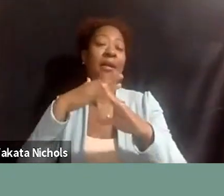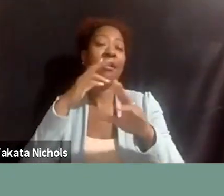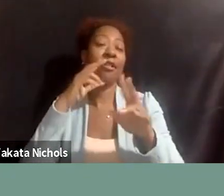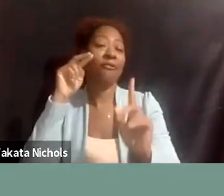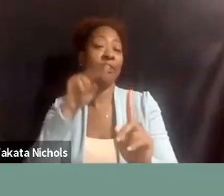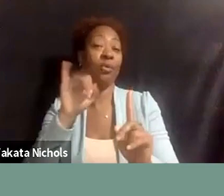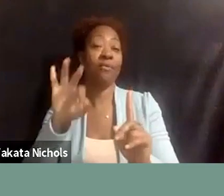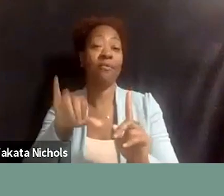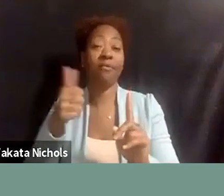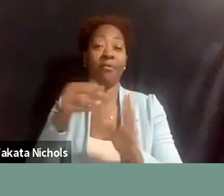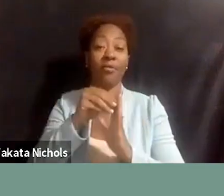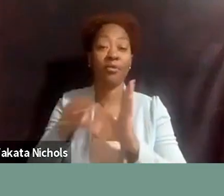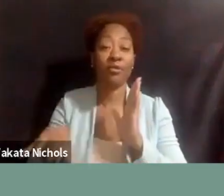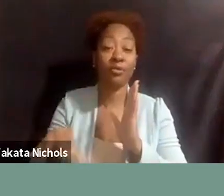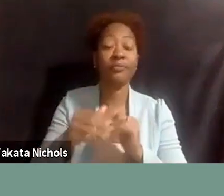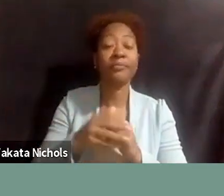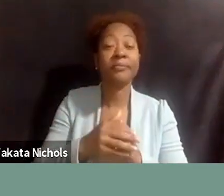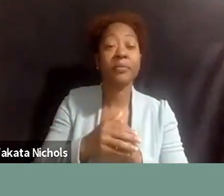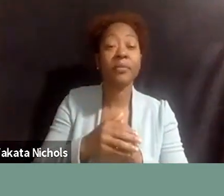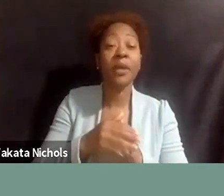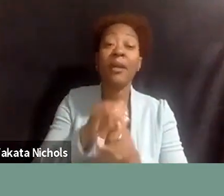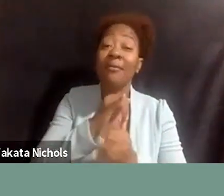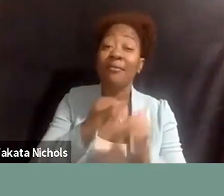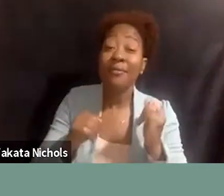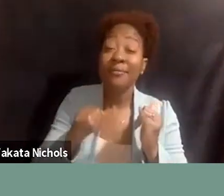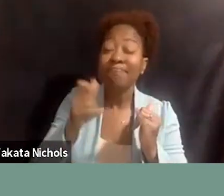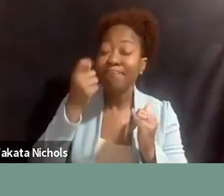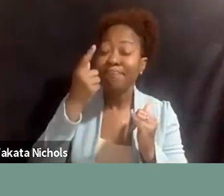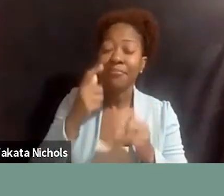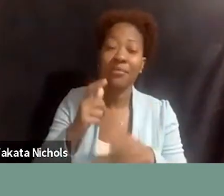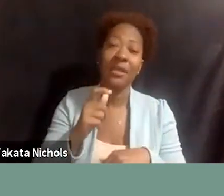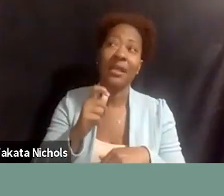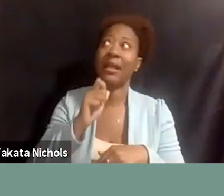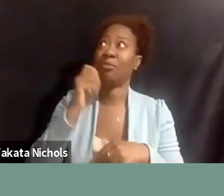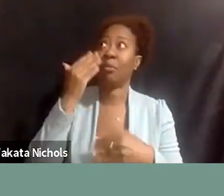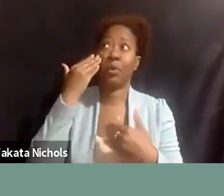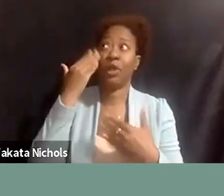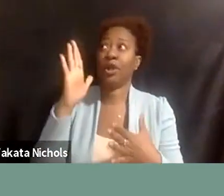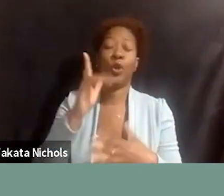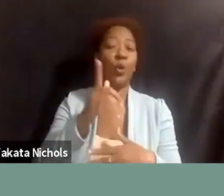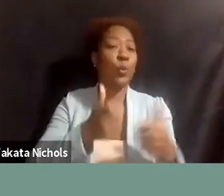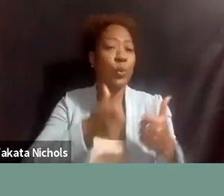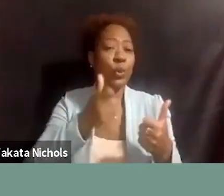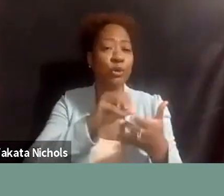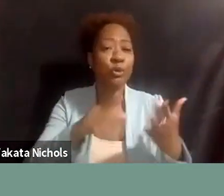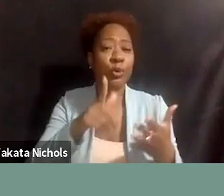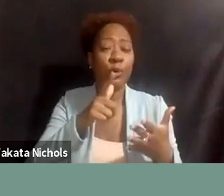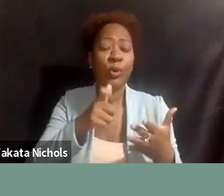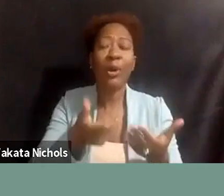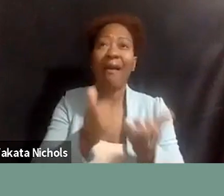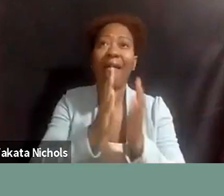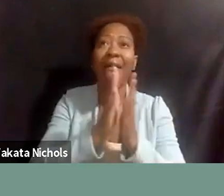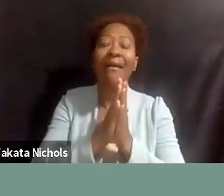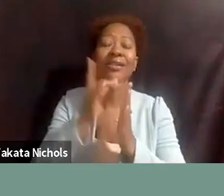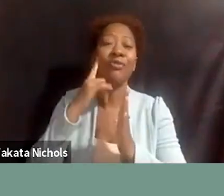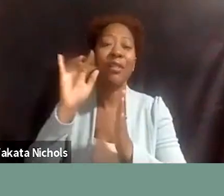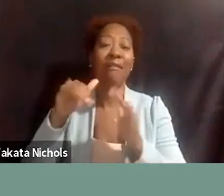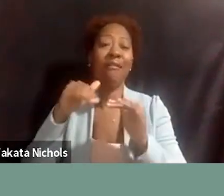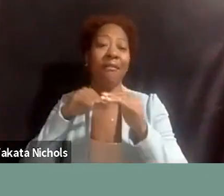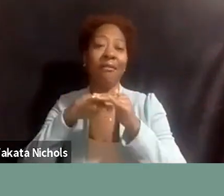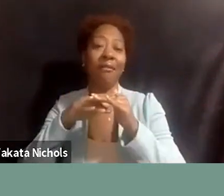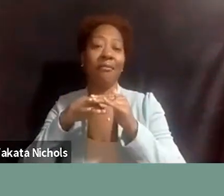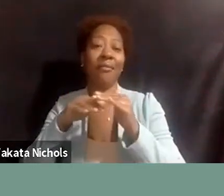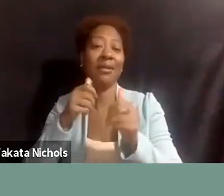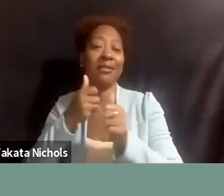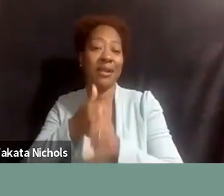students. Finally, it was never obvious which student it was that initially requested the ability to stand in the classroom, and I